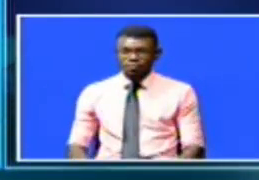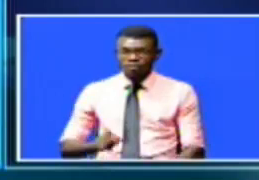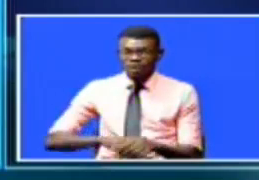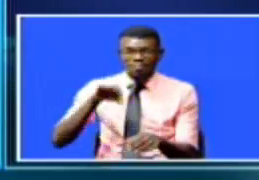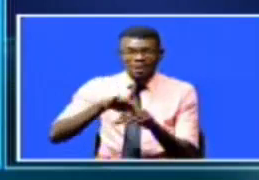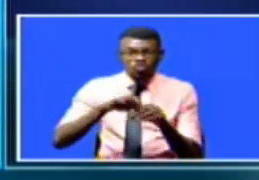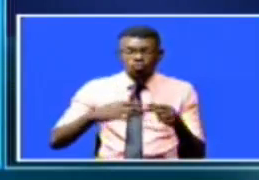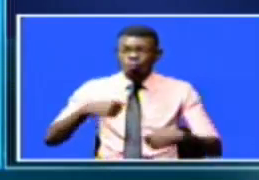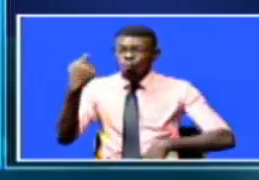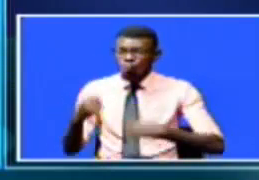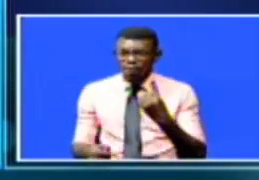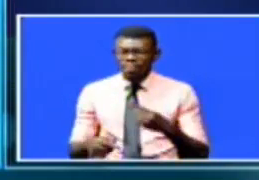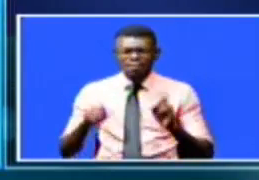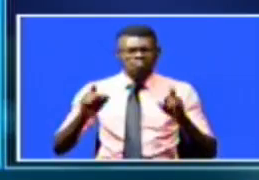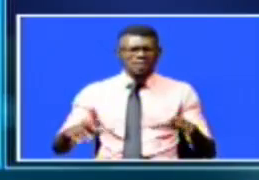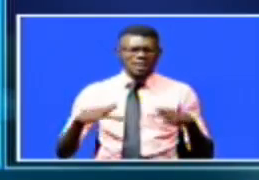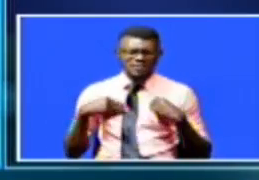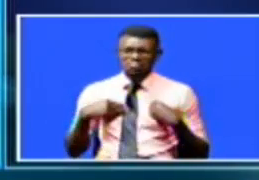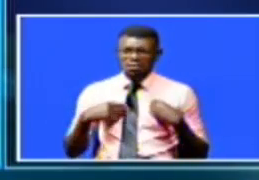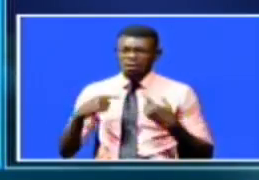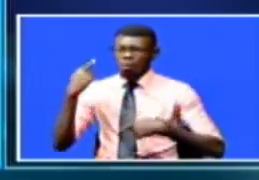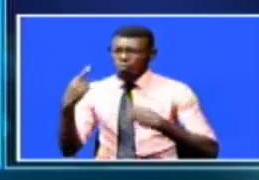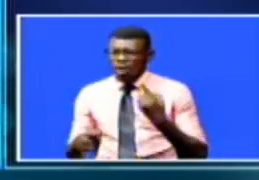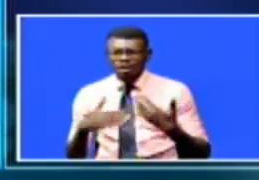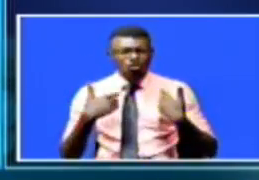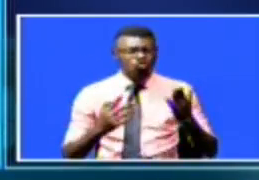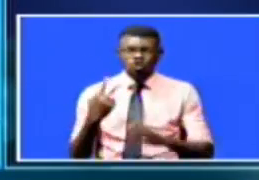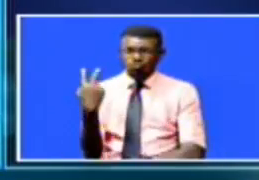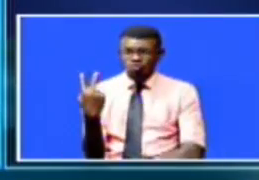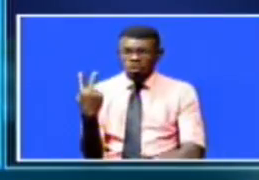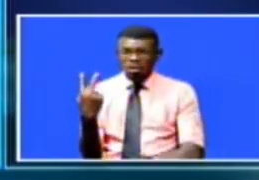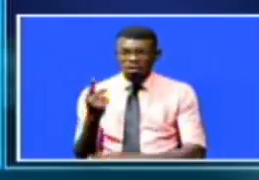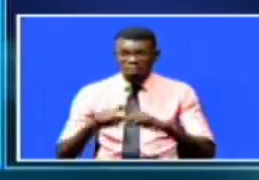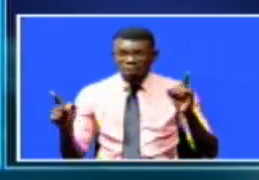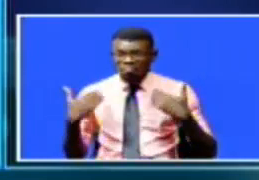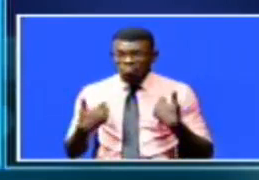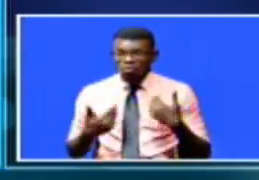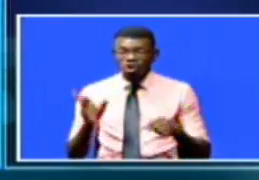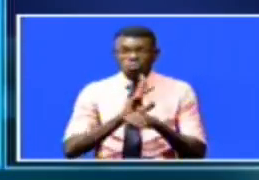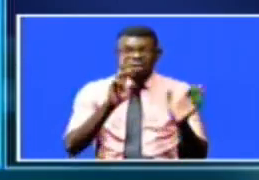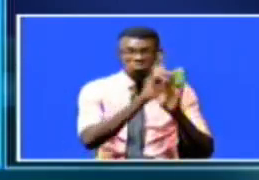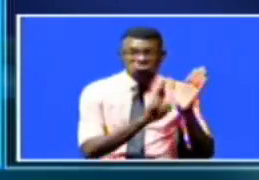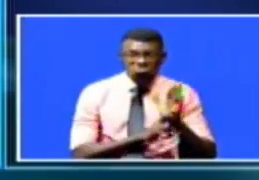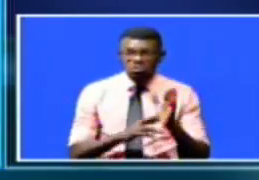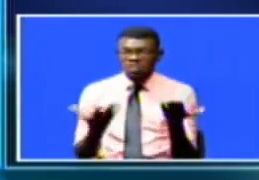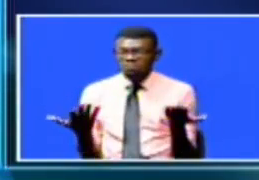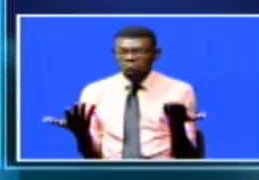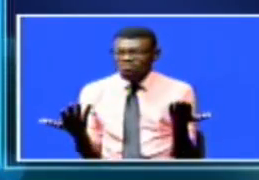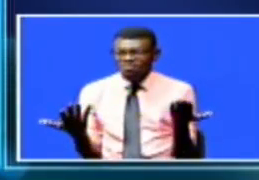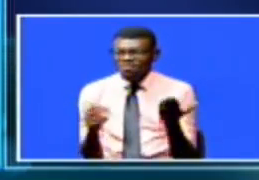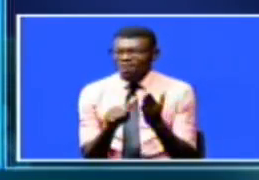you win, you have to accept that there's a winner and there's a loser. So when you come and apply such standing order, after you've